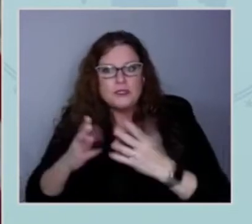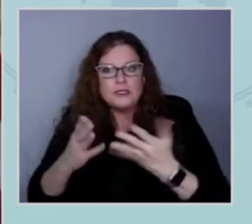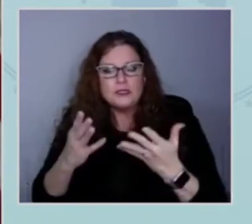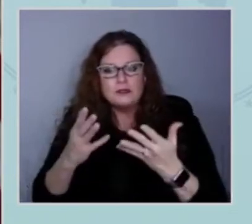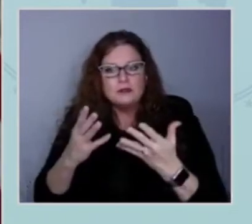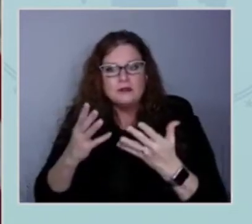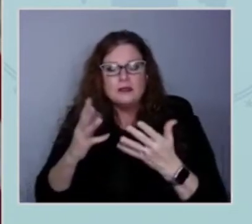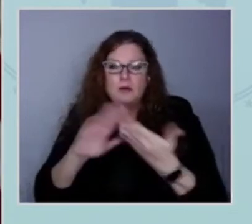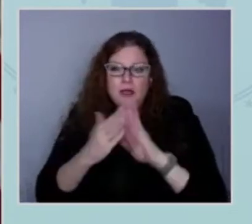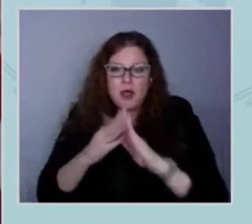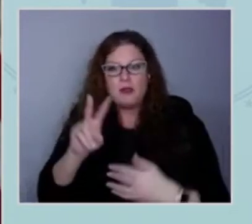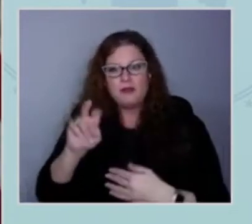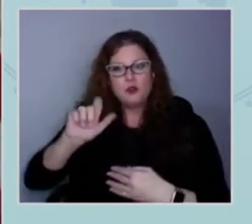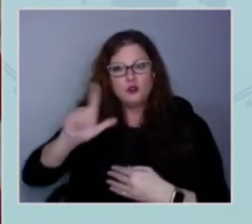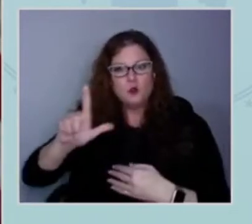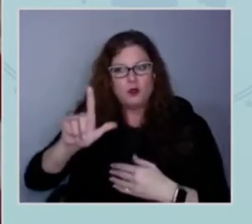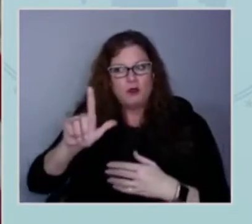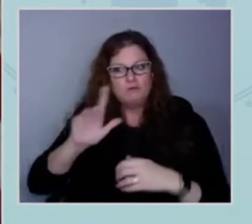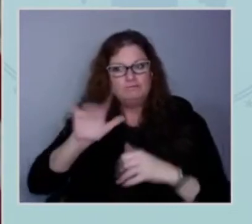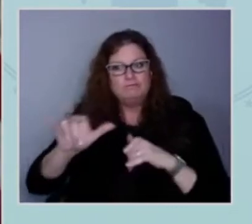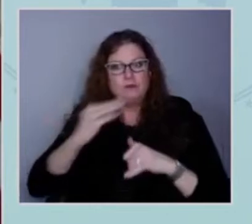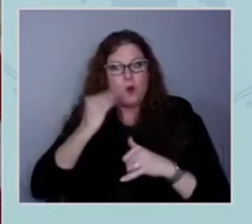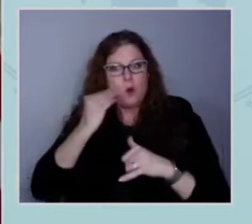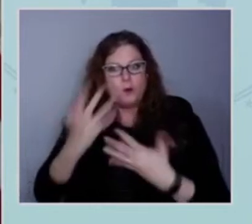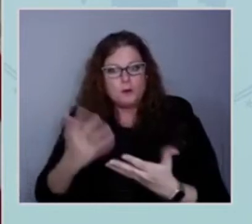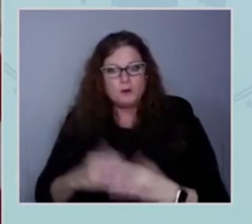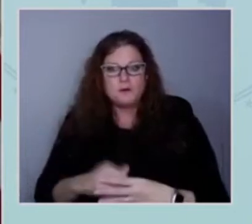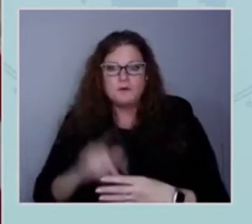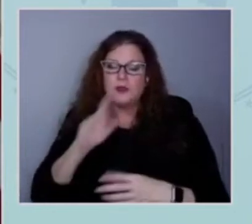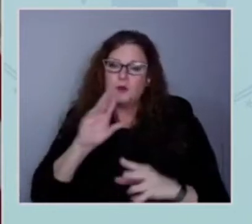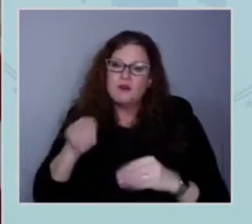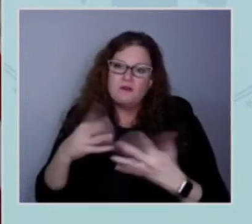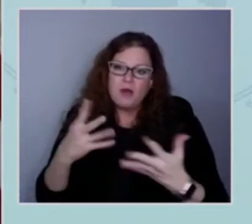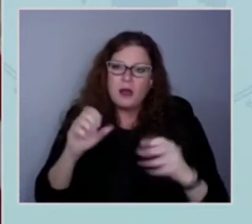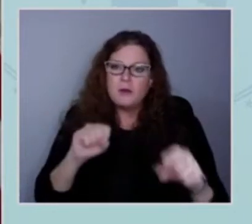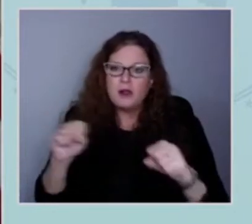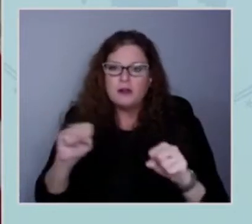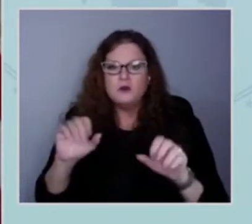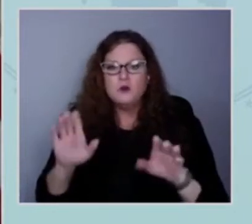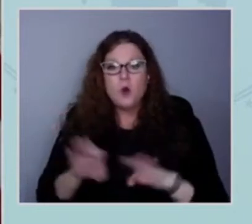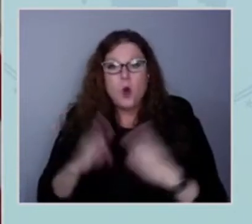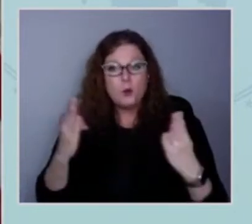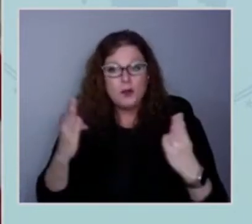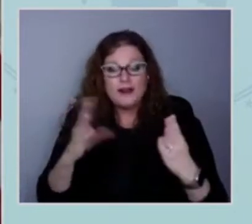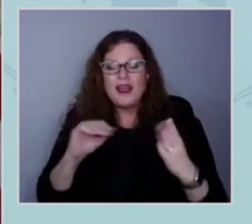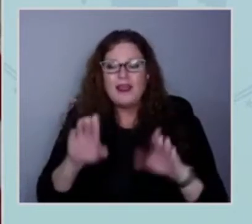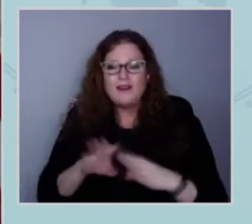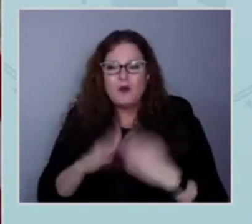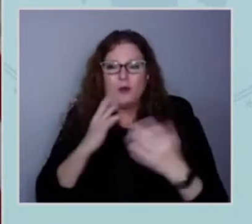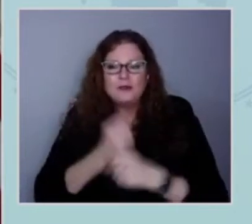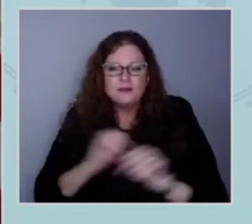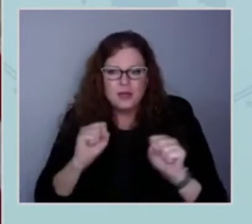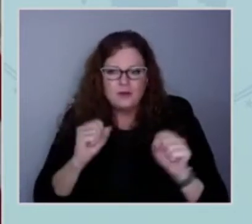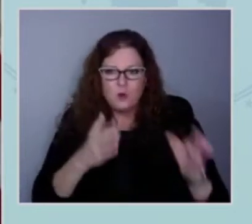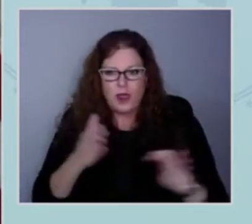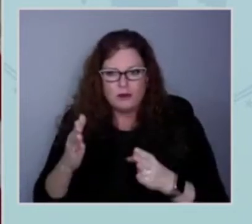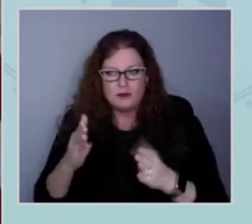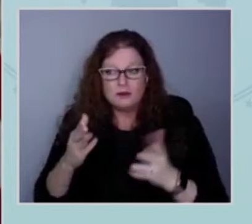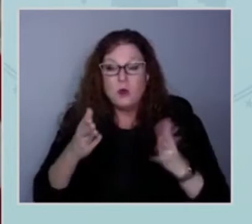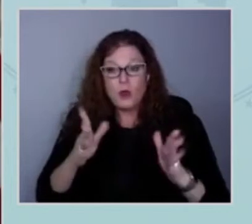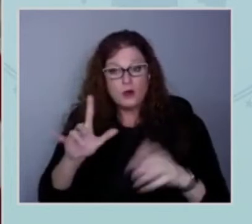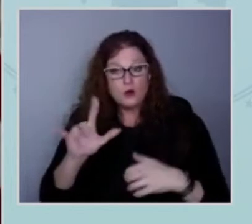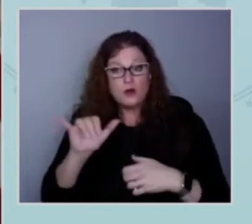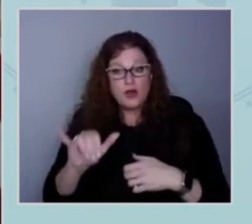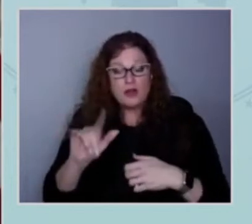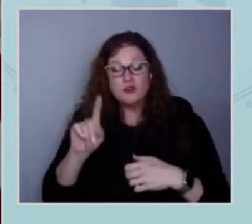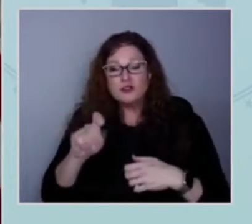because these universities are shutting down and are all going virtual. So we've got to provide for you the ability to